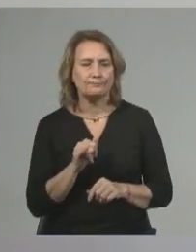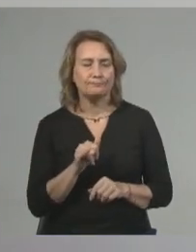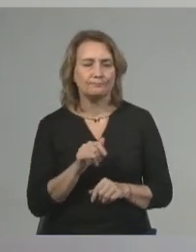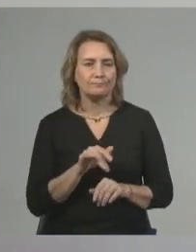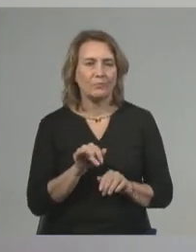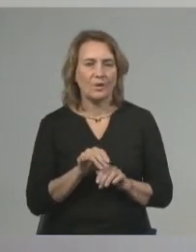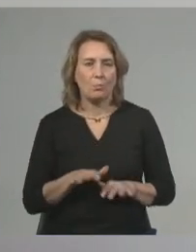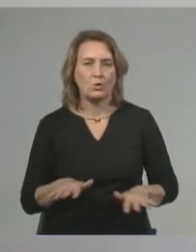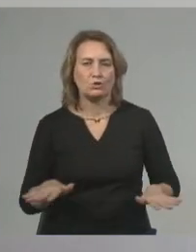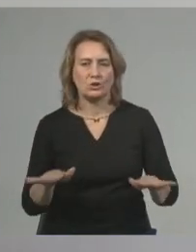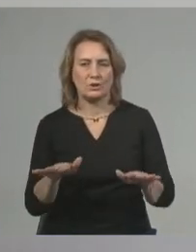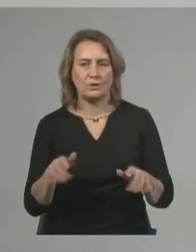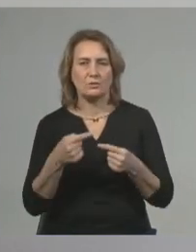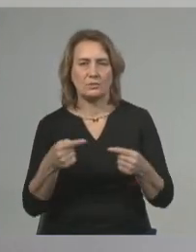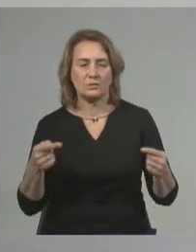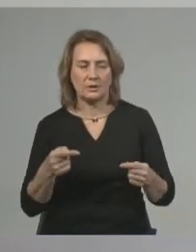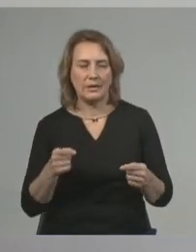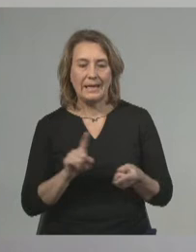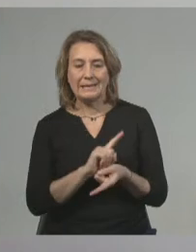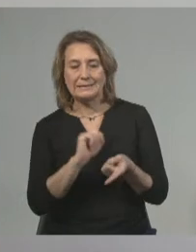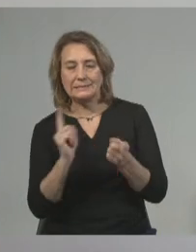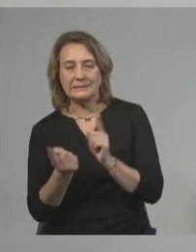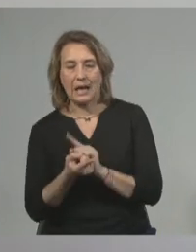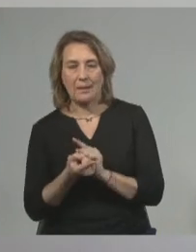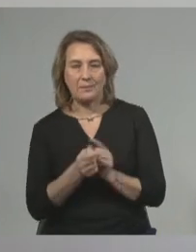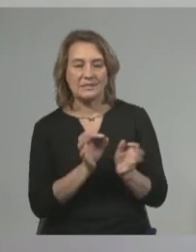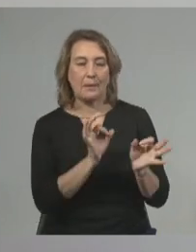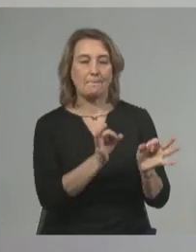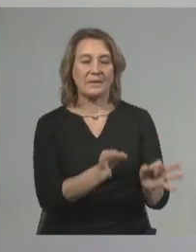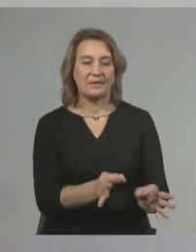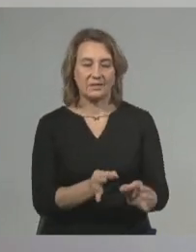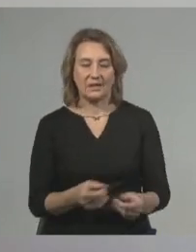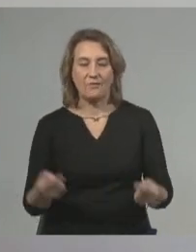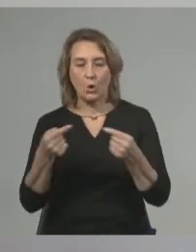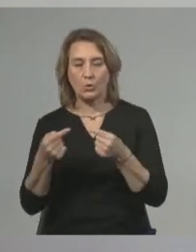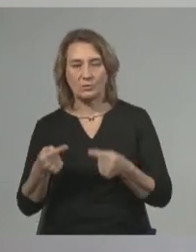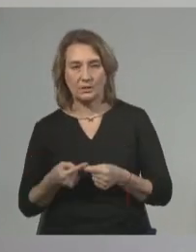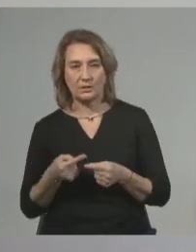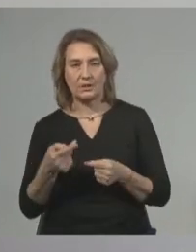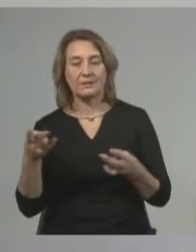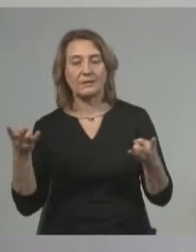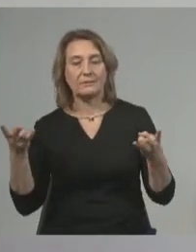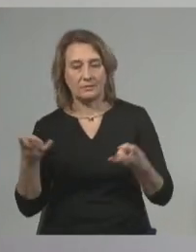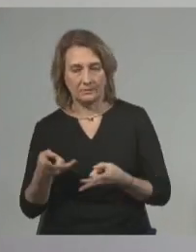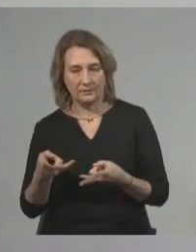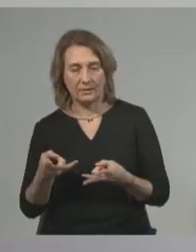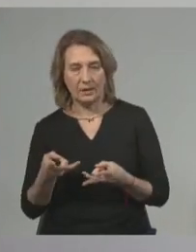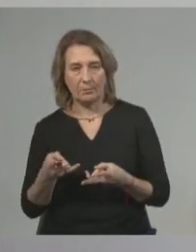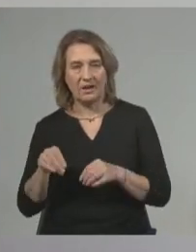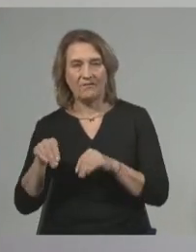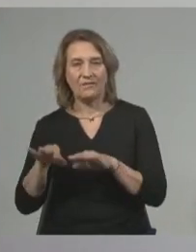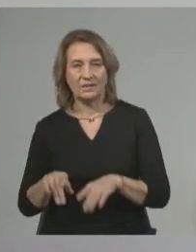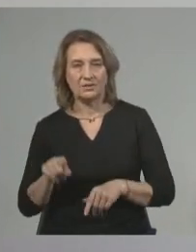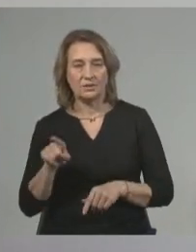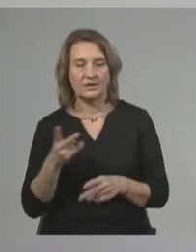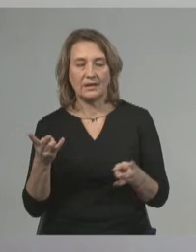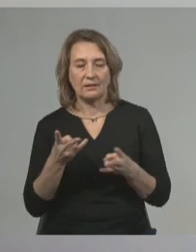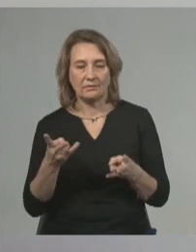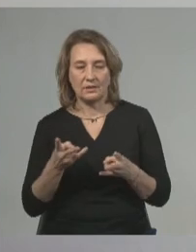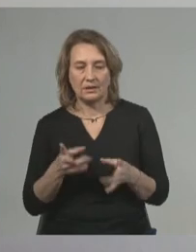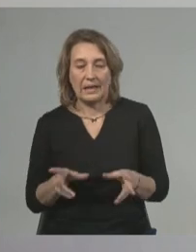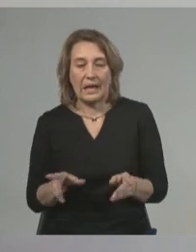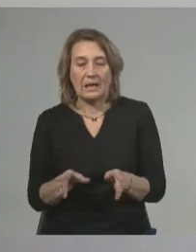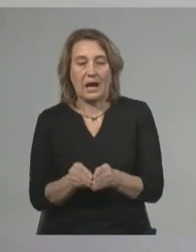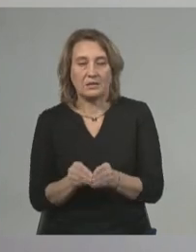these are all issues that need to be addressed but i think that they would be best addressed together i think that if uh if independent media and